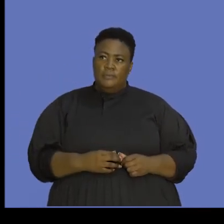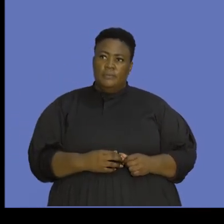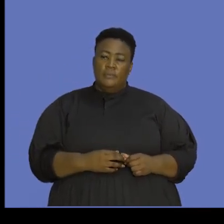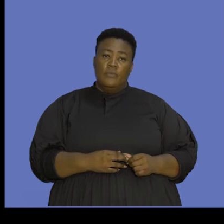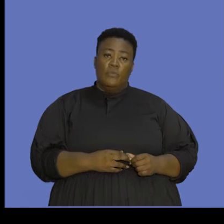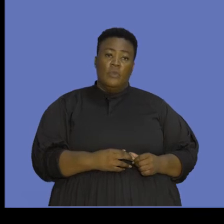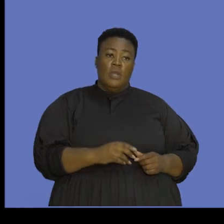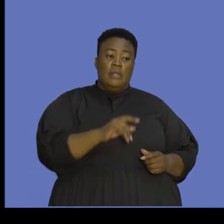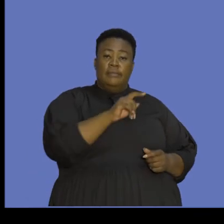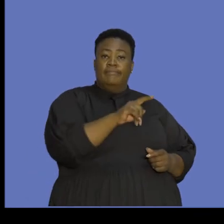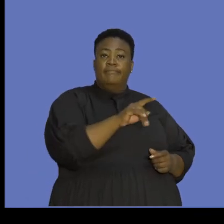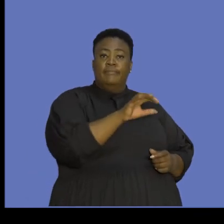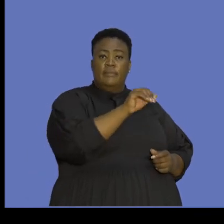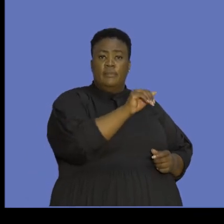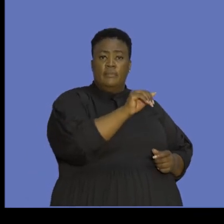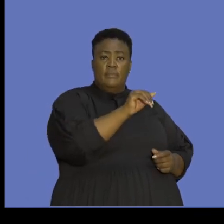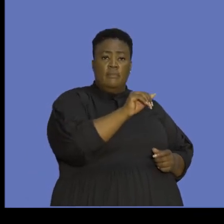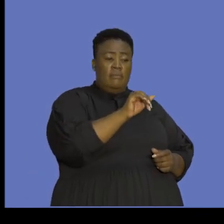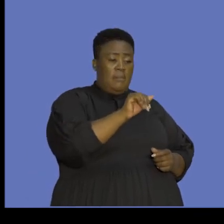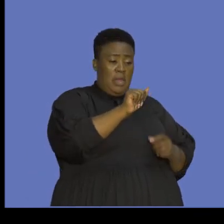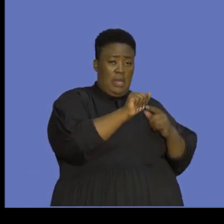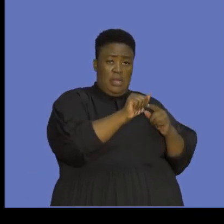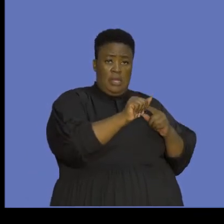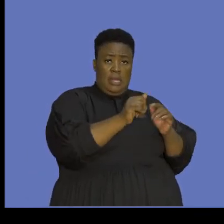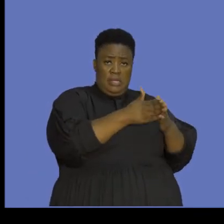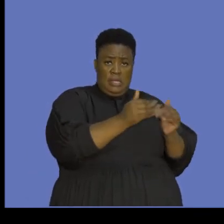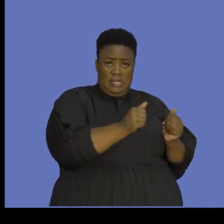The acceleration is still 12.